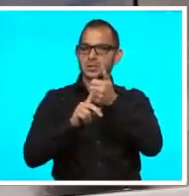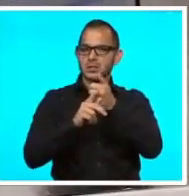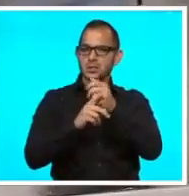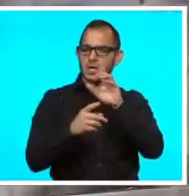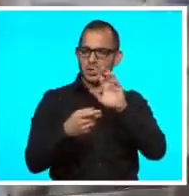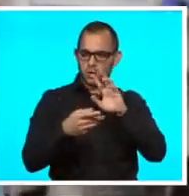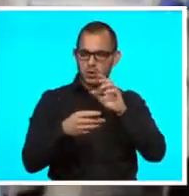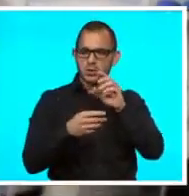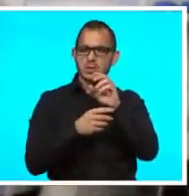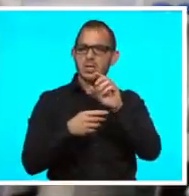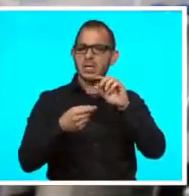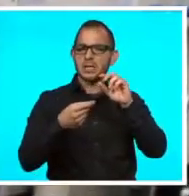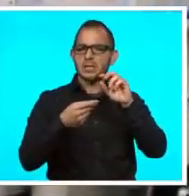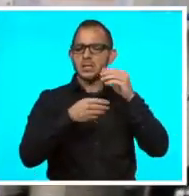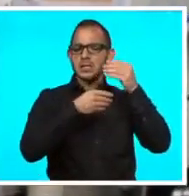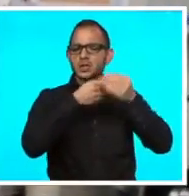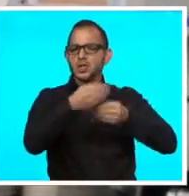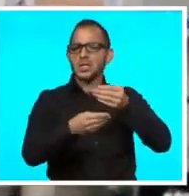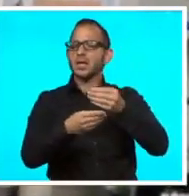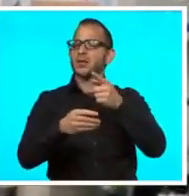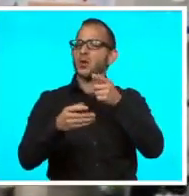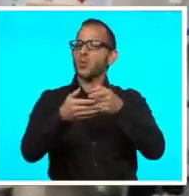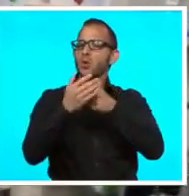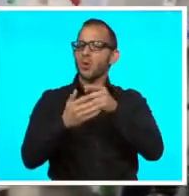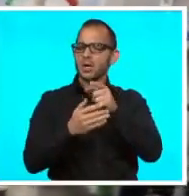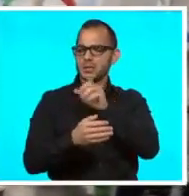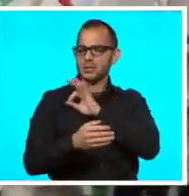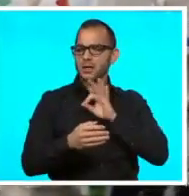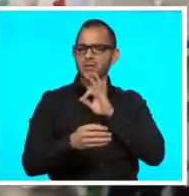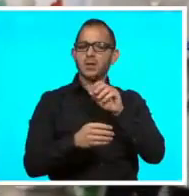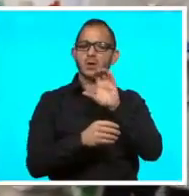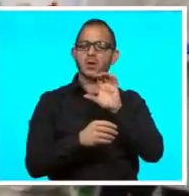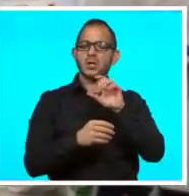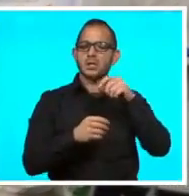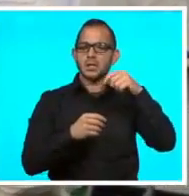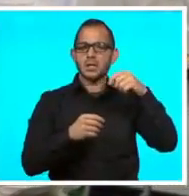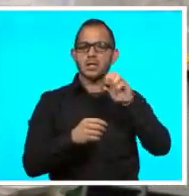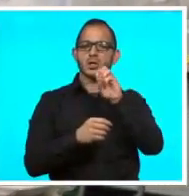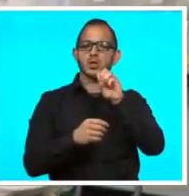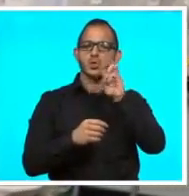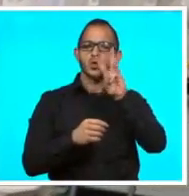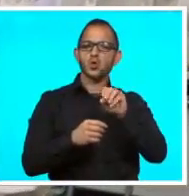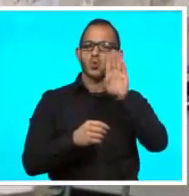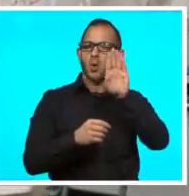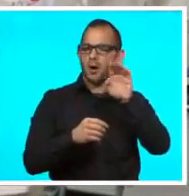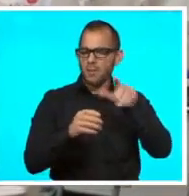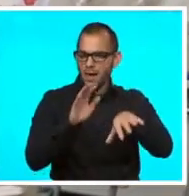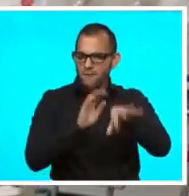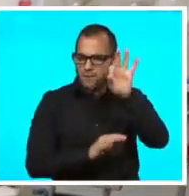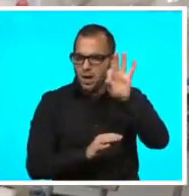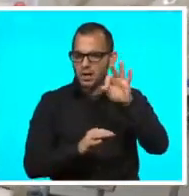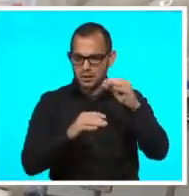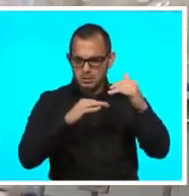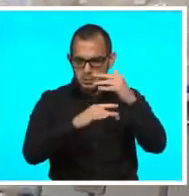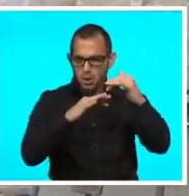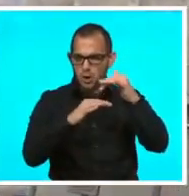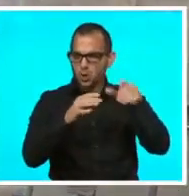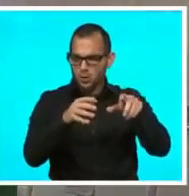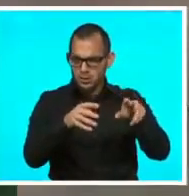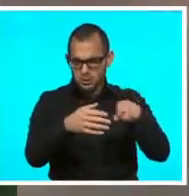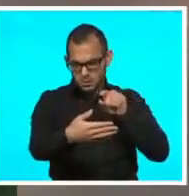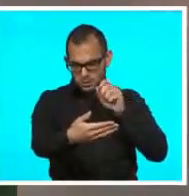genetic testing, which requires faculty members to take Q-tip swabs and find coronavirus particles to tell if a person has the